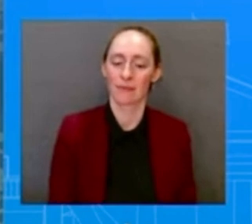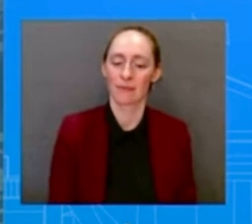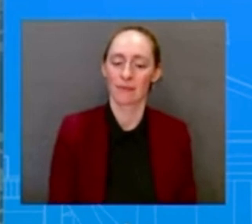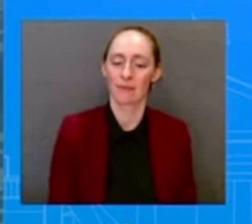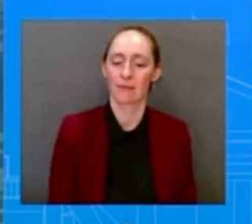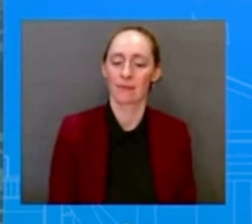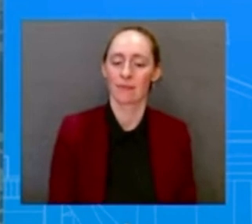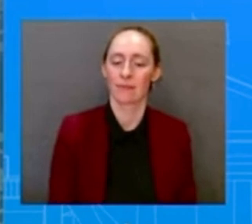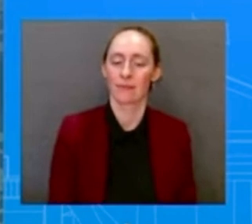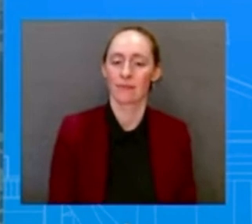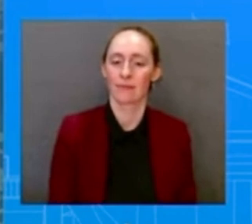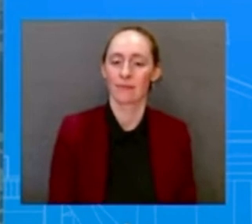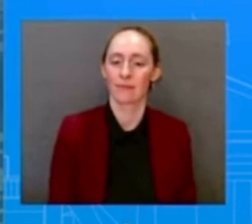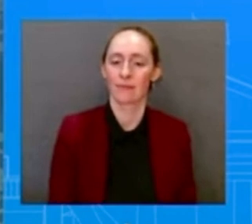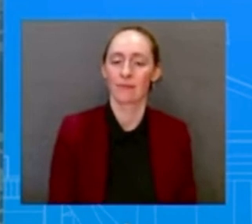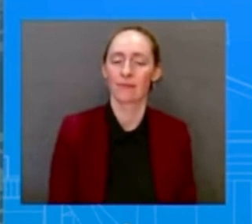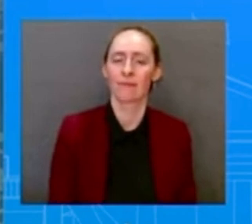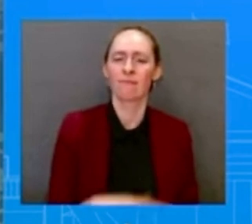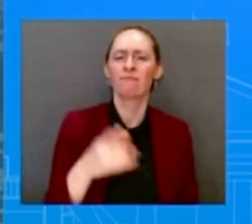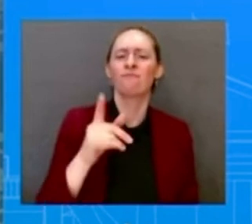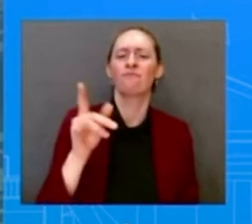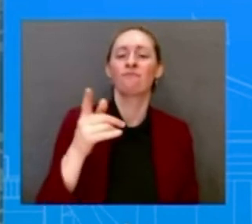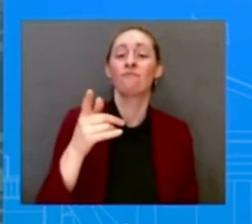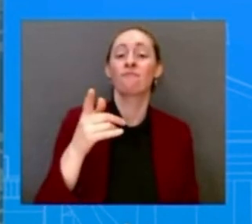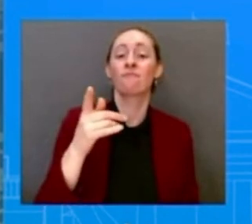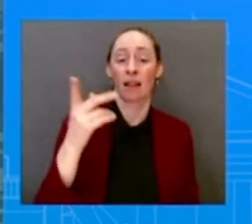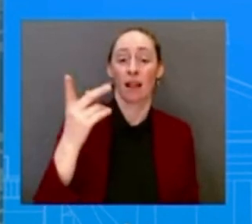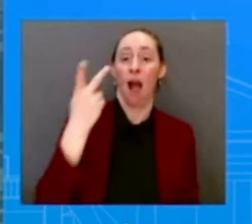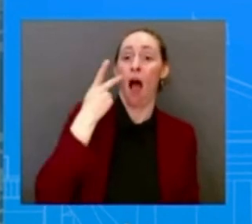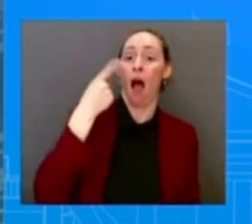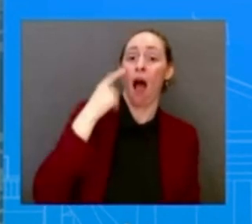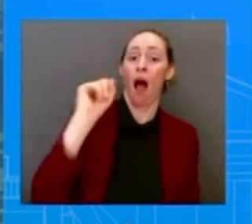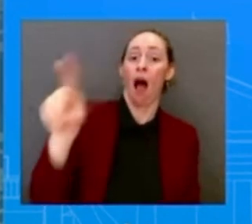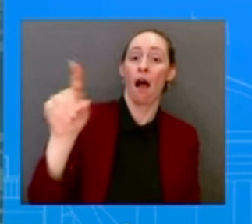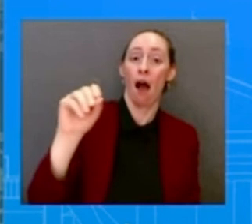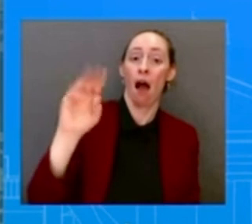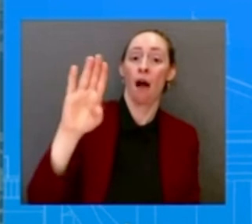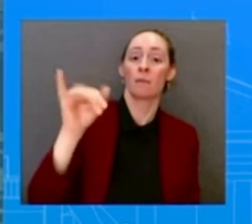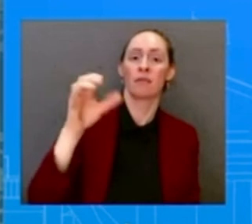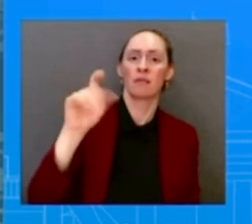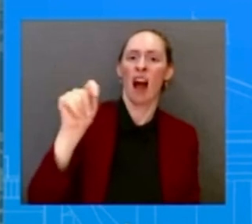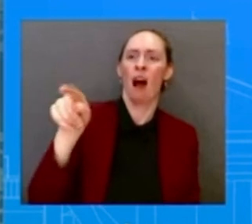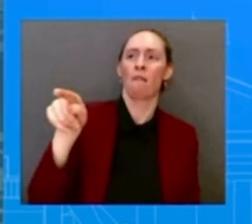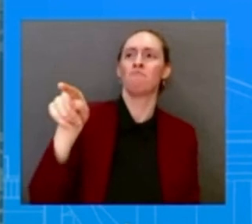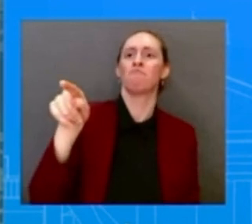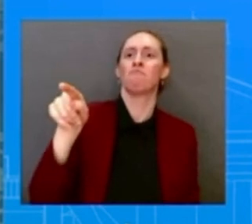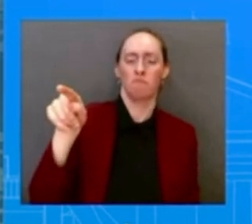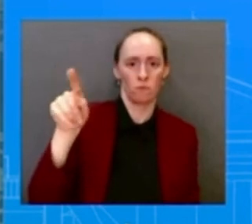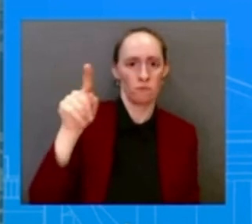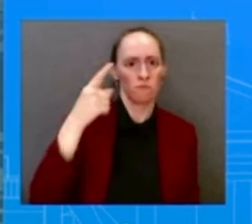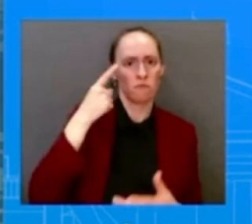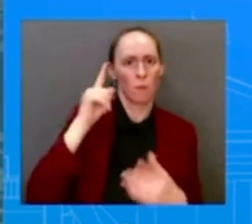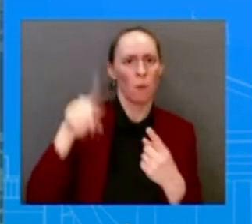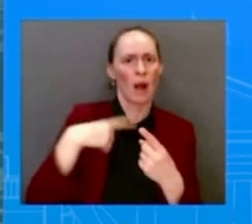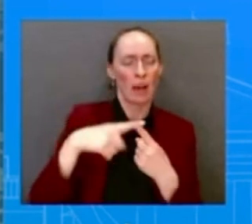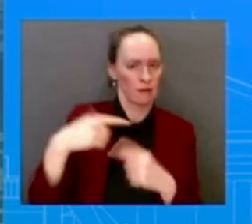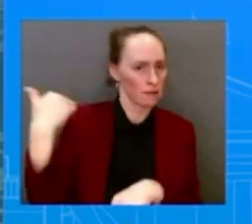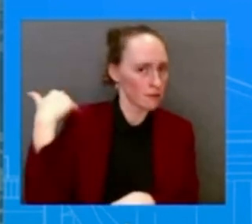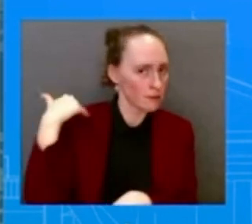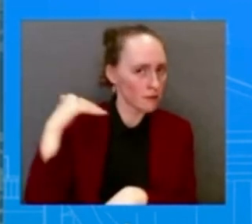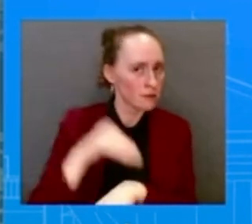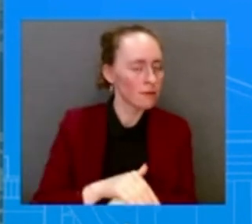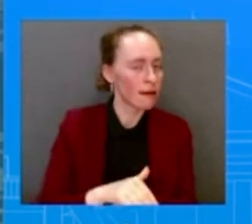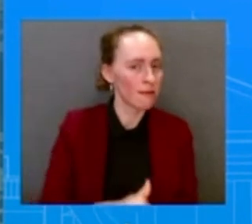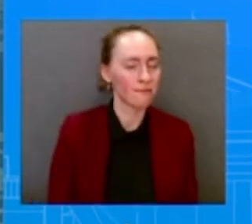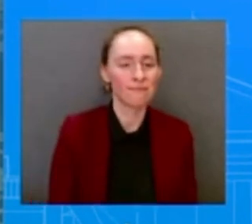night, and so the first engagement by fighter aircraft late last night was, again,